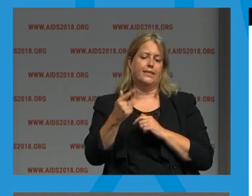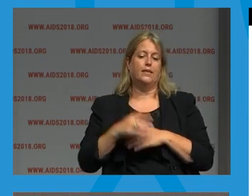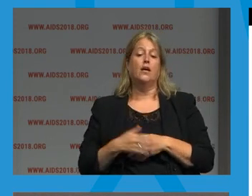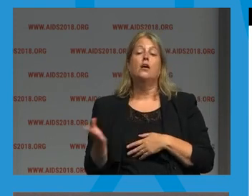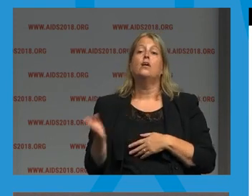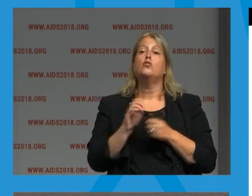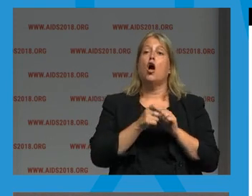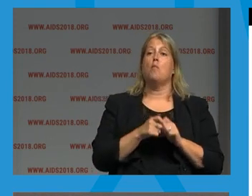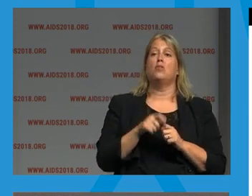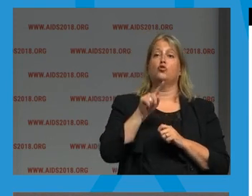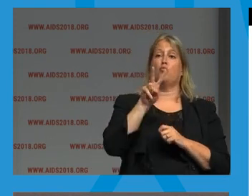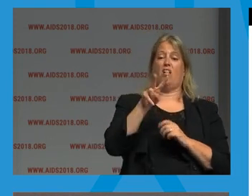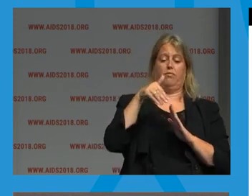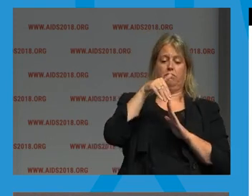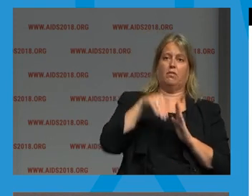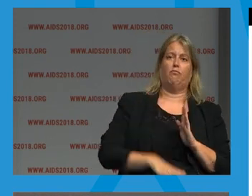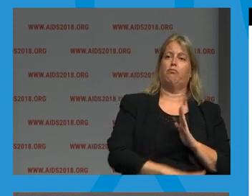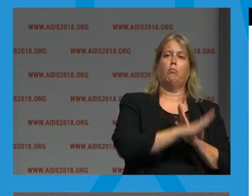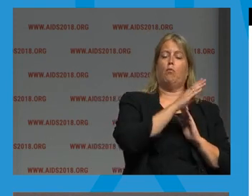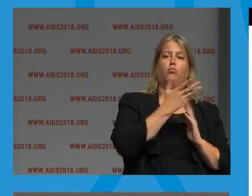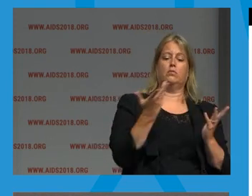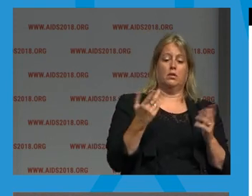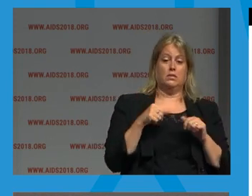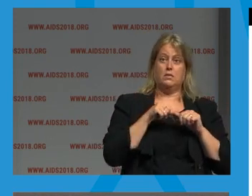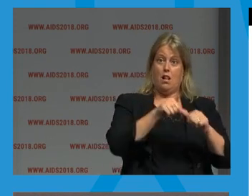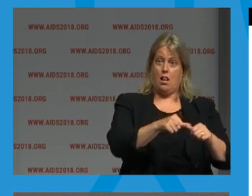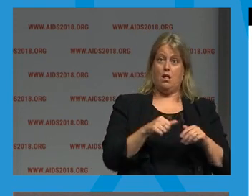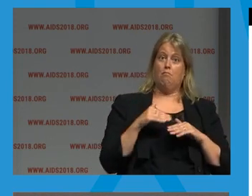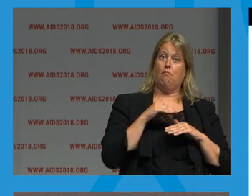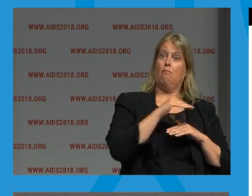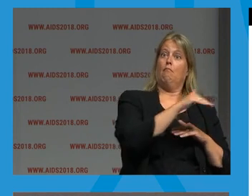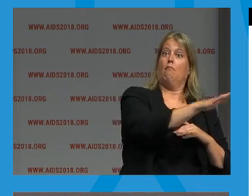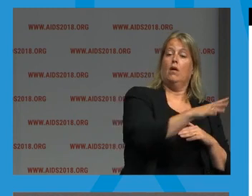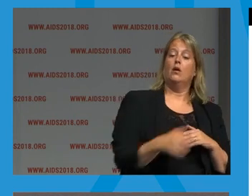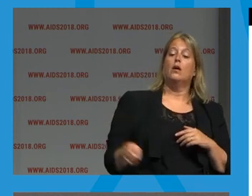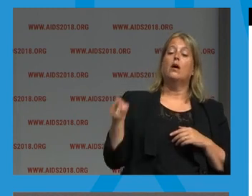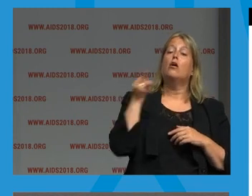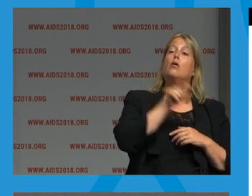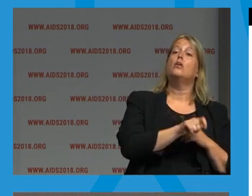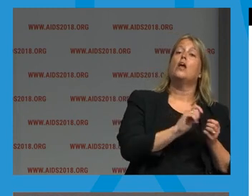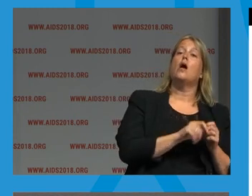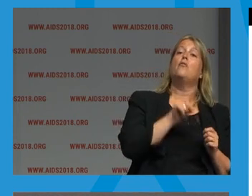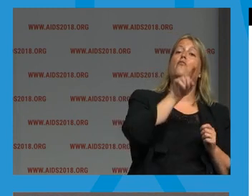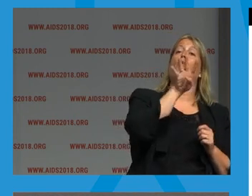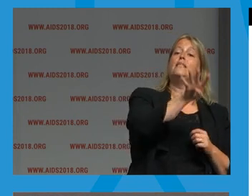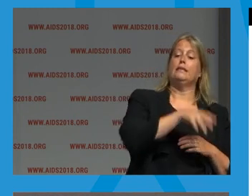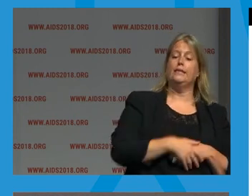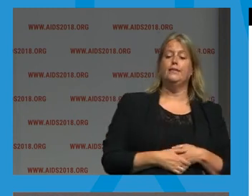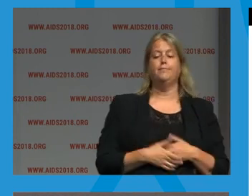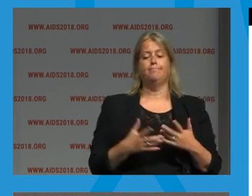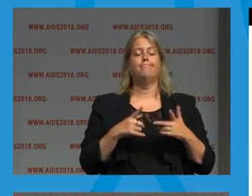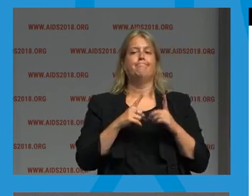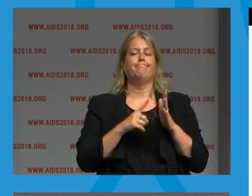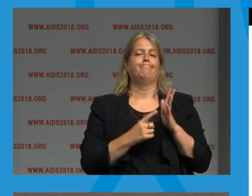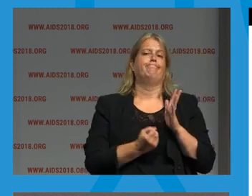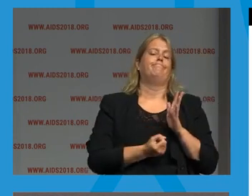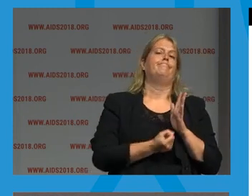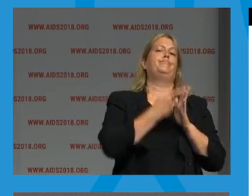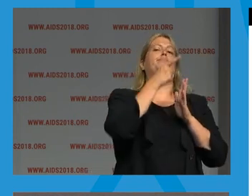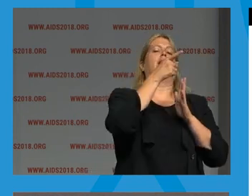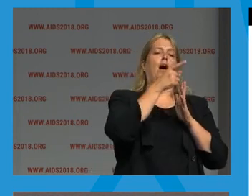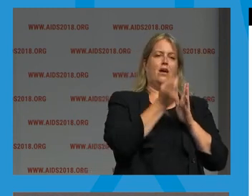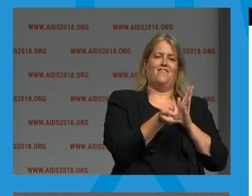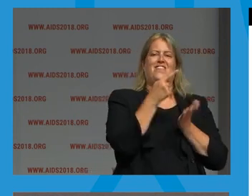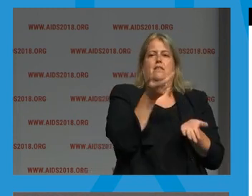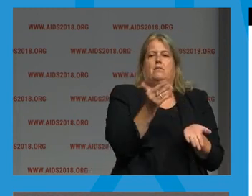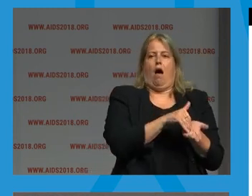12 never rebounded and still hasn't rebounded. Number 14 shot up and triggered the restart